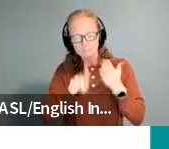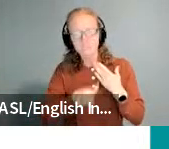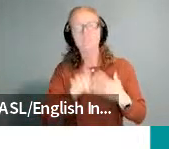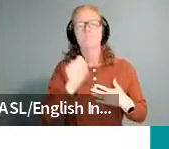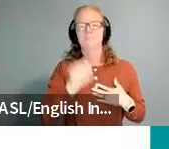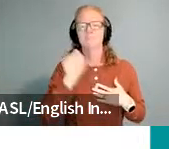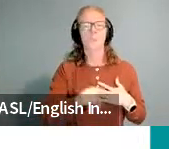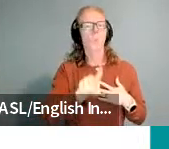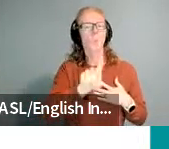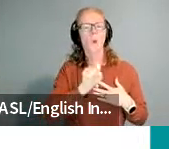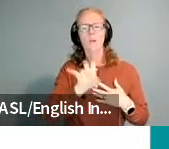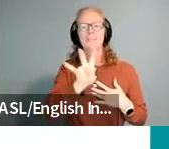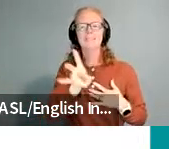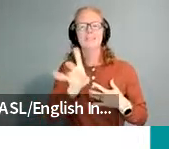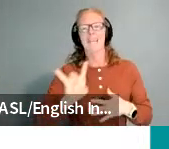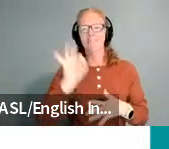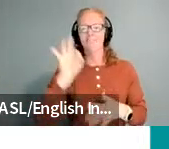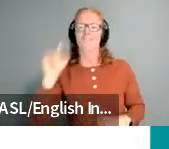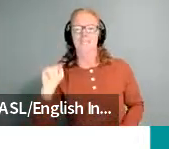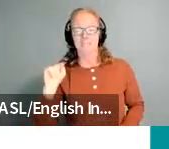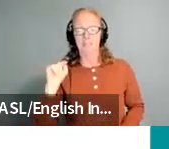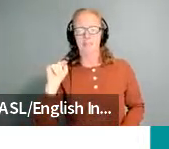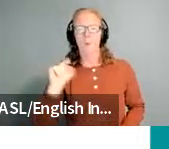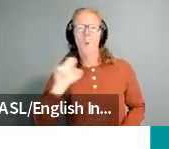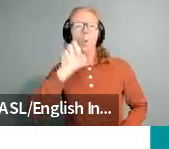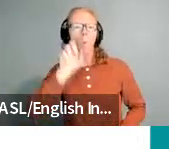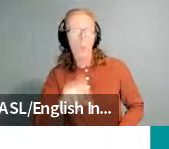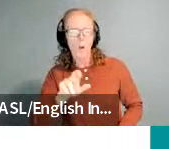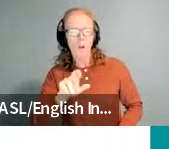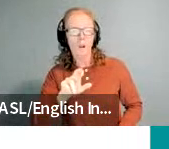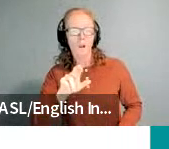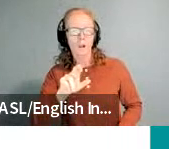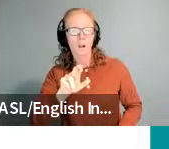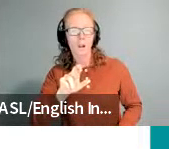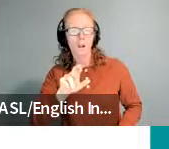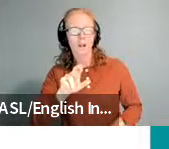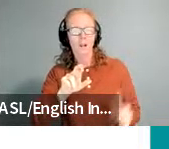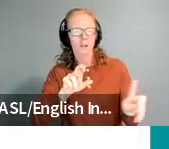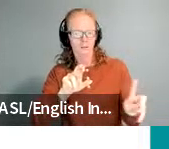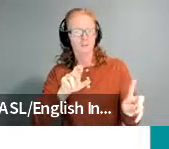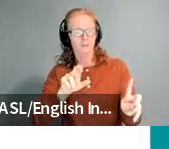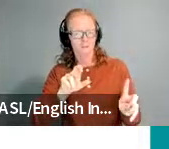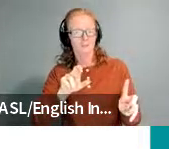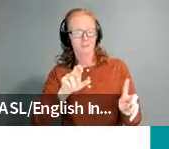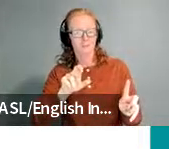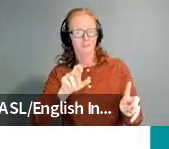bridge 178 feet tall or create